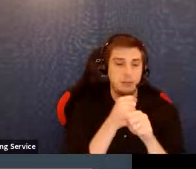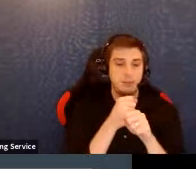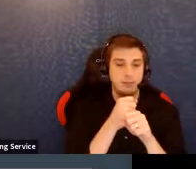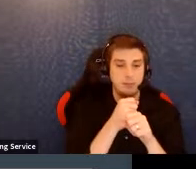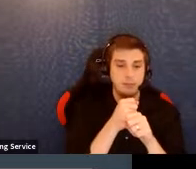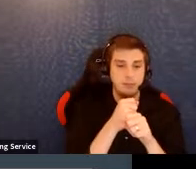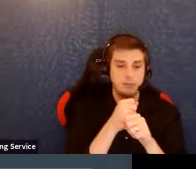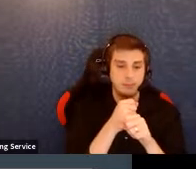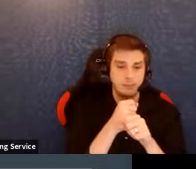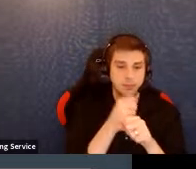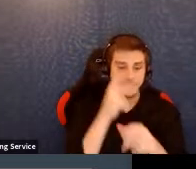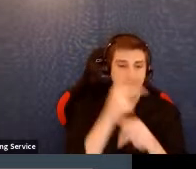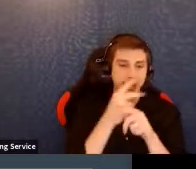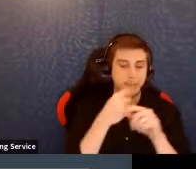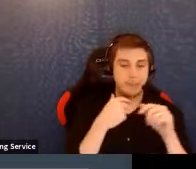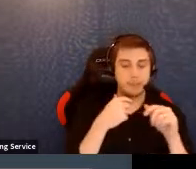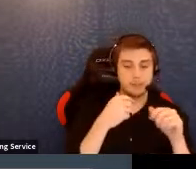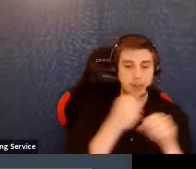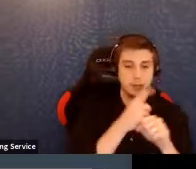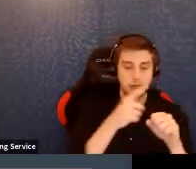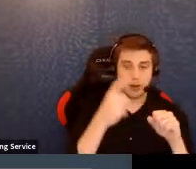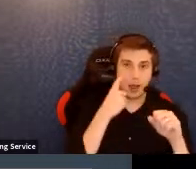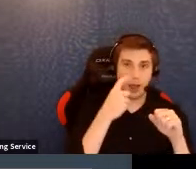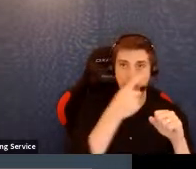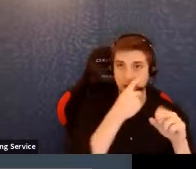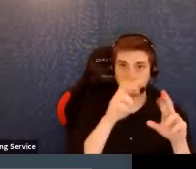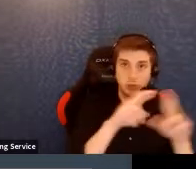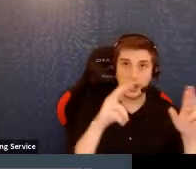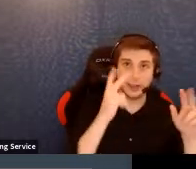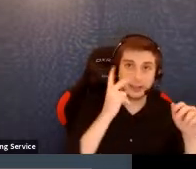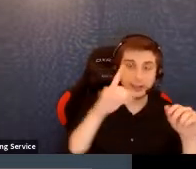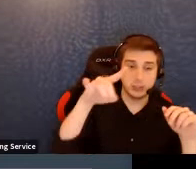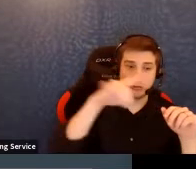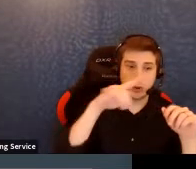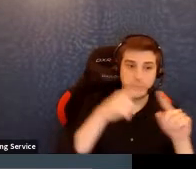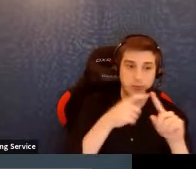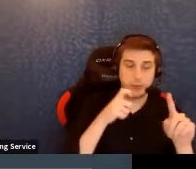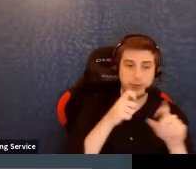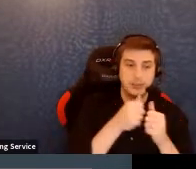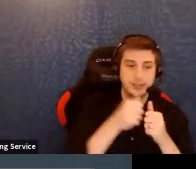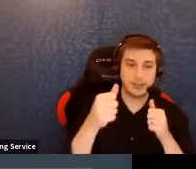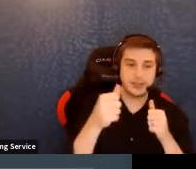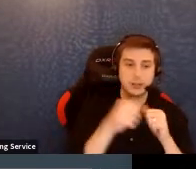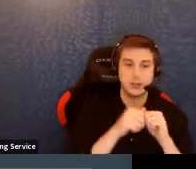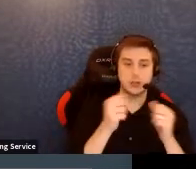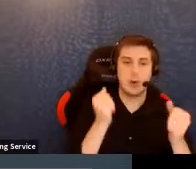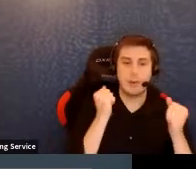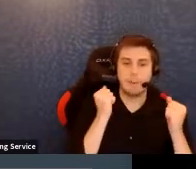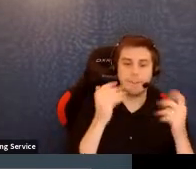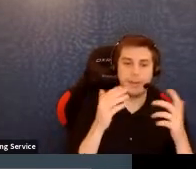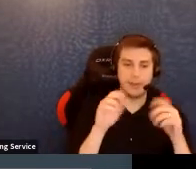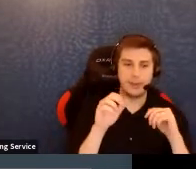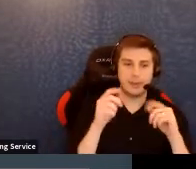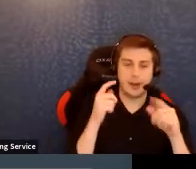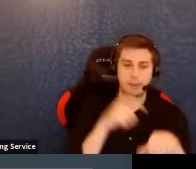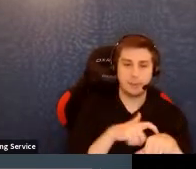line of sight, so we need to make sure that our eyes are ready to actually see our drone from all these distances. Now, in many cases, in